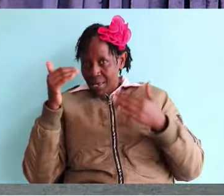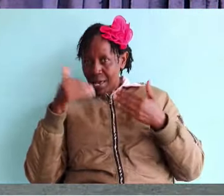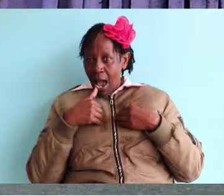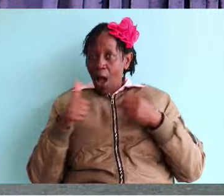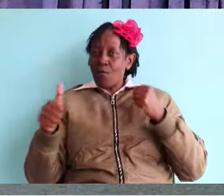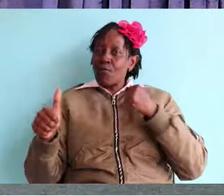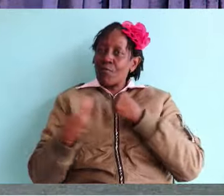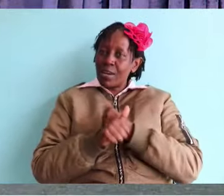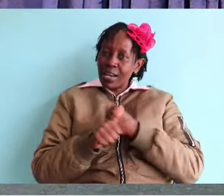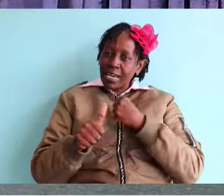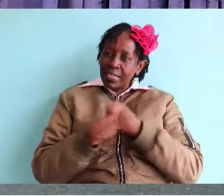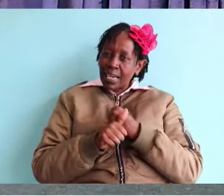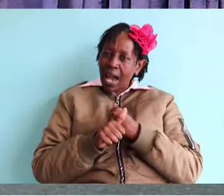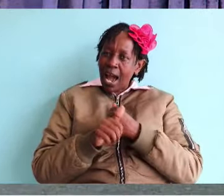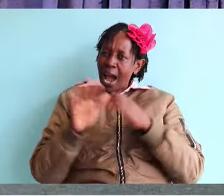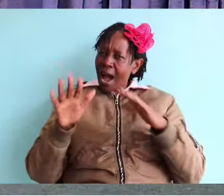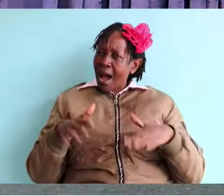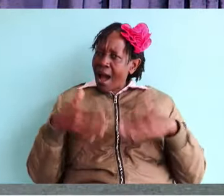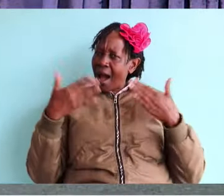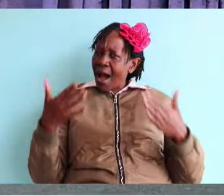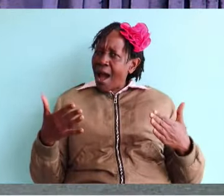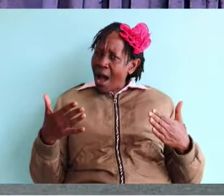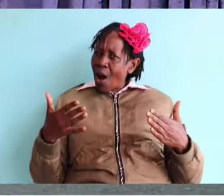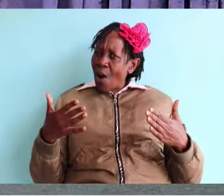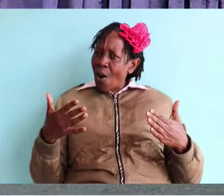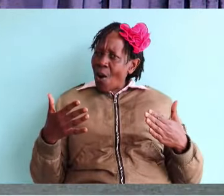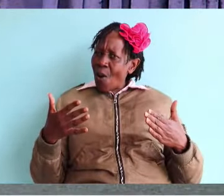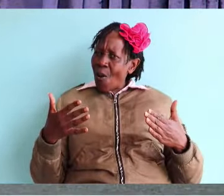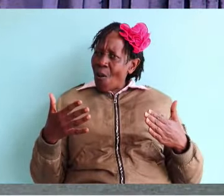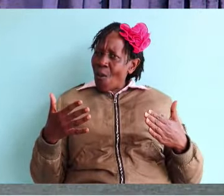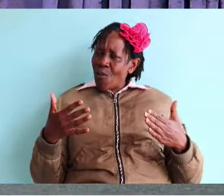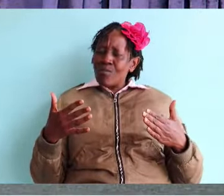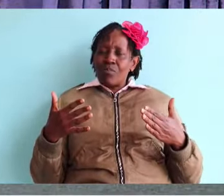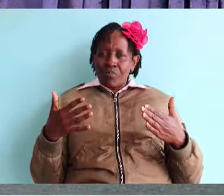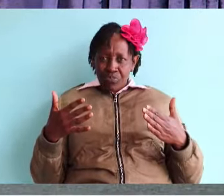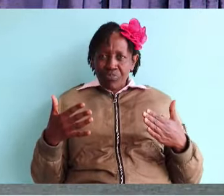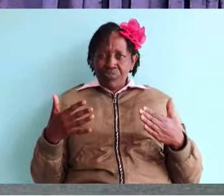you handle success so that it doesn't leave you